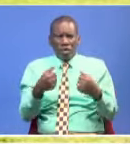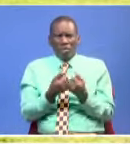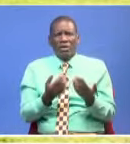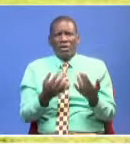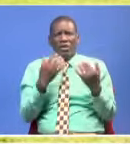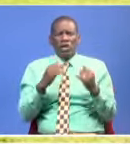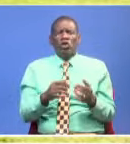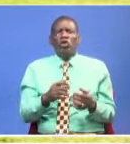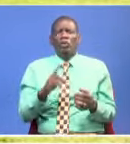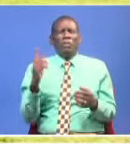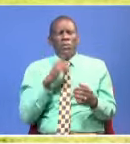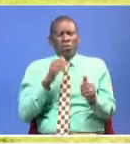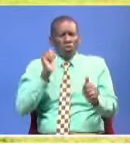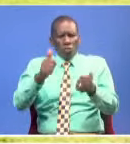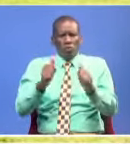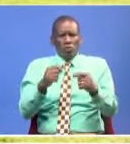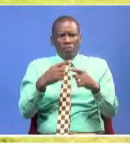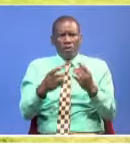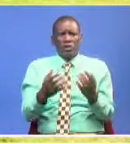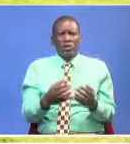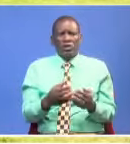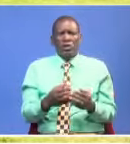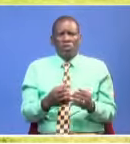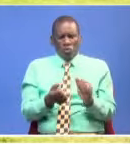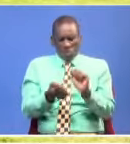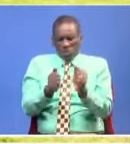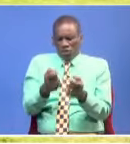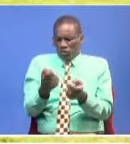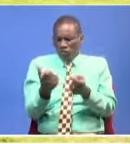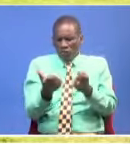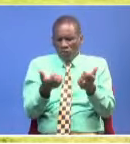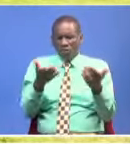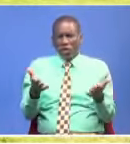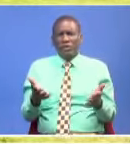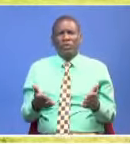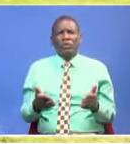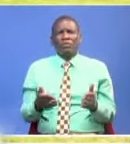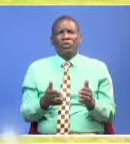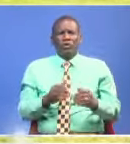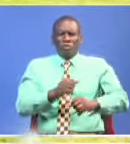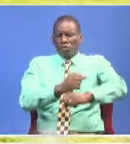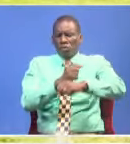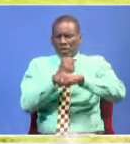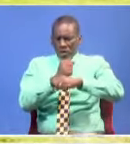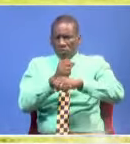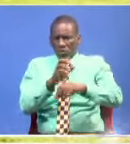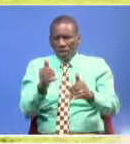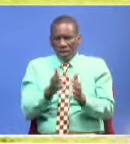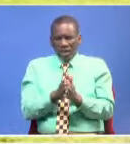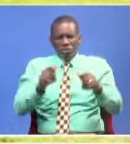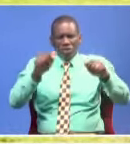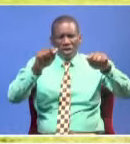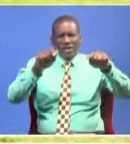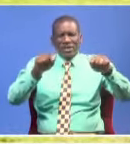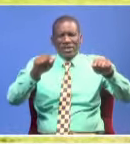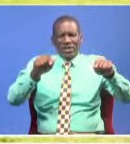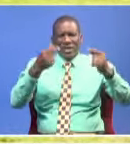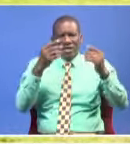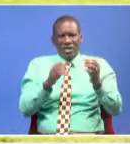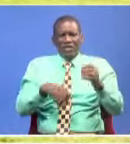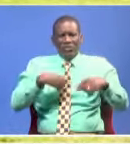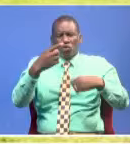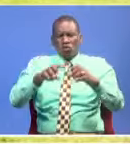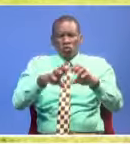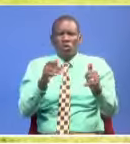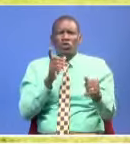to be a tough game, but we're just going to rectify our things defensively and on attack wise. If we just keep our ball tomorrow,